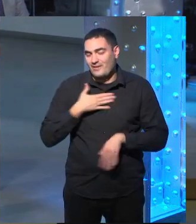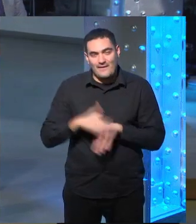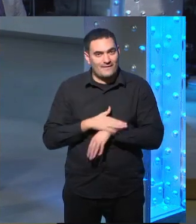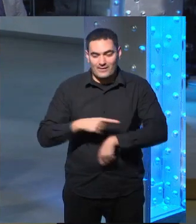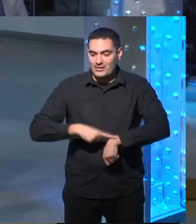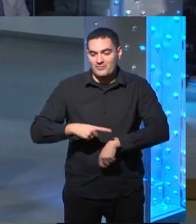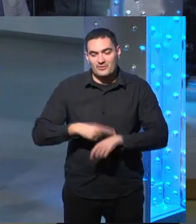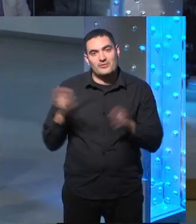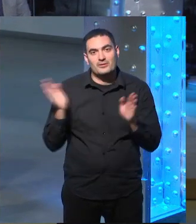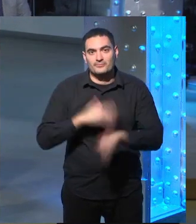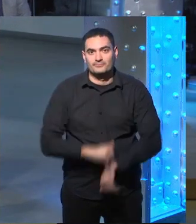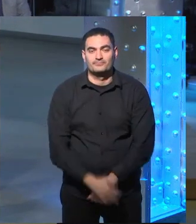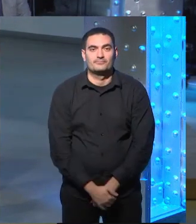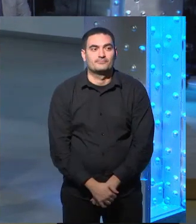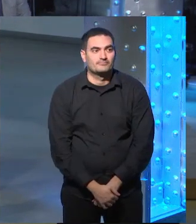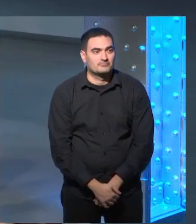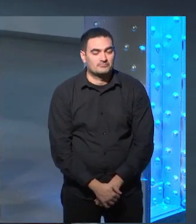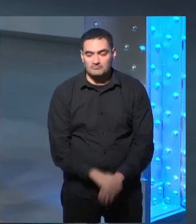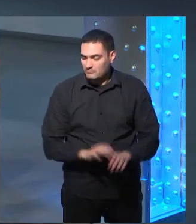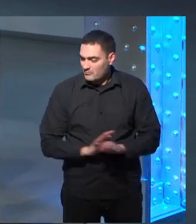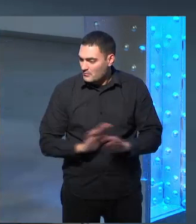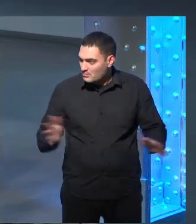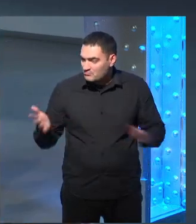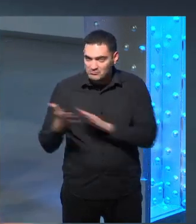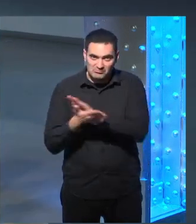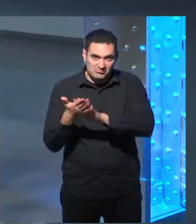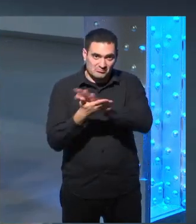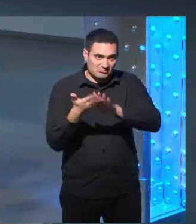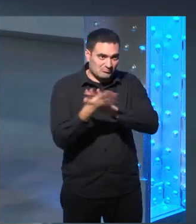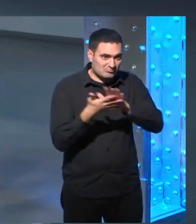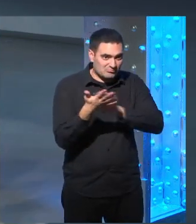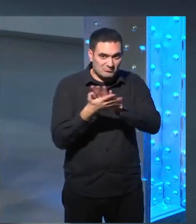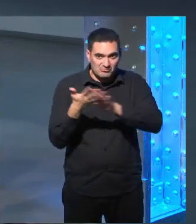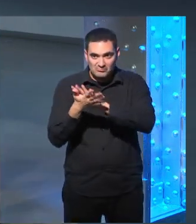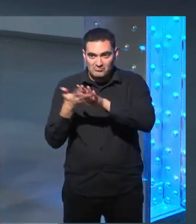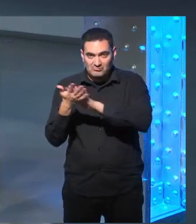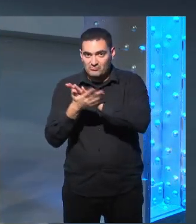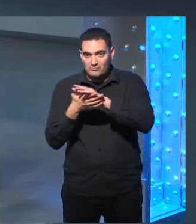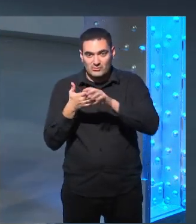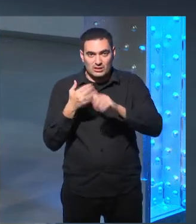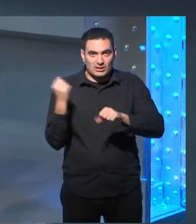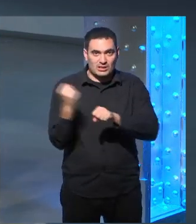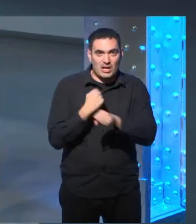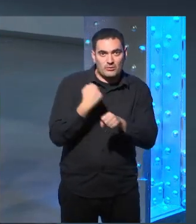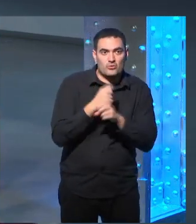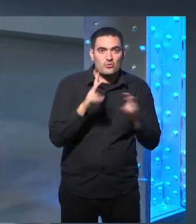I would like to talk about other things, but that would be too long. I think we have talked a lot about new